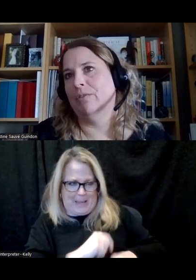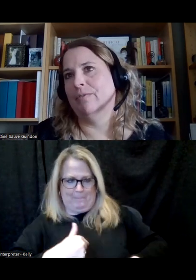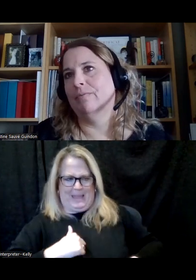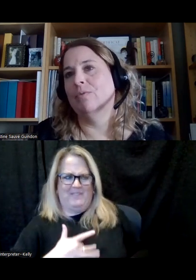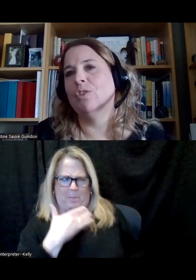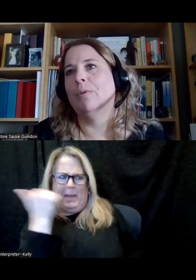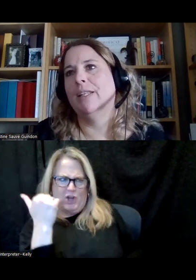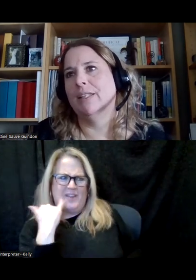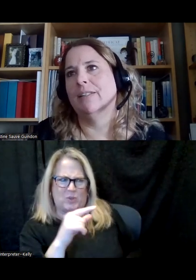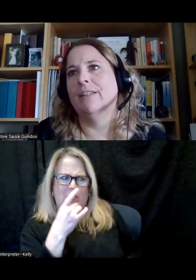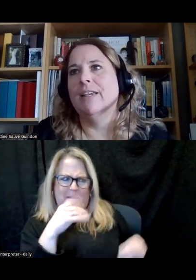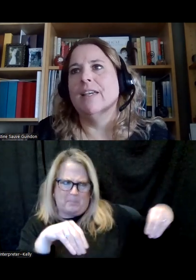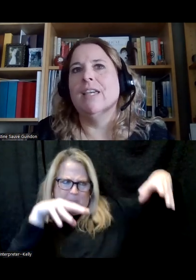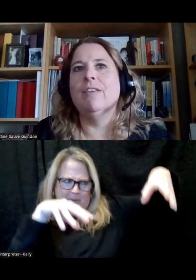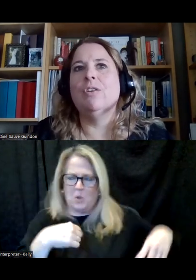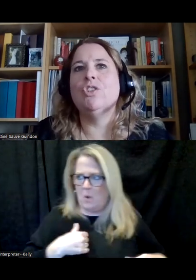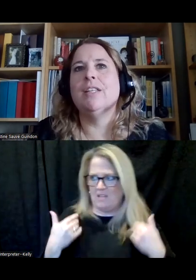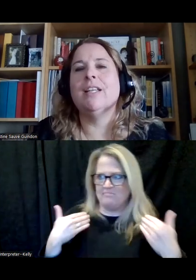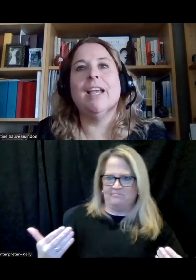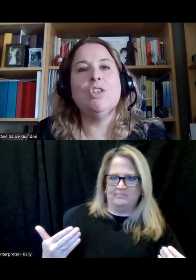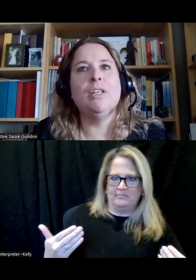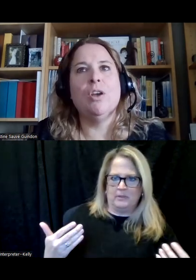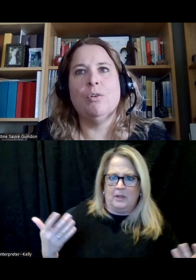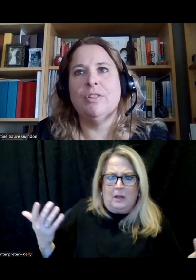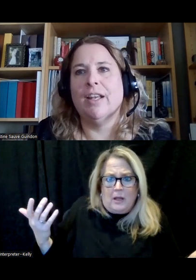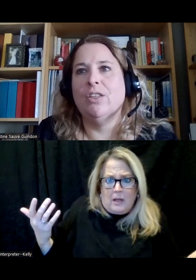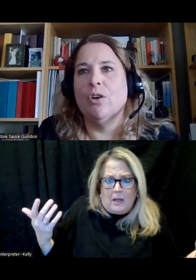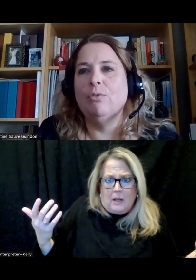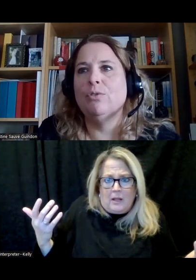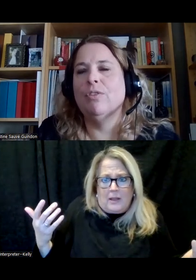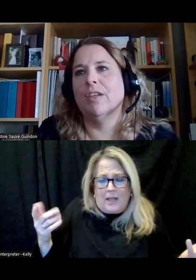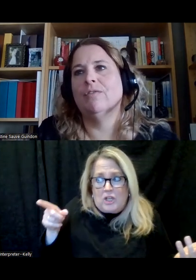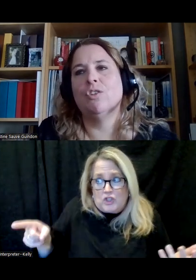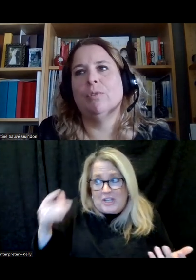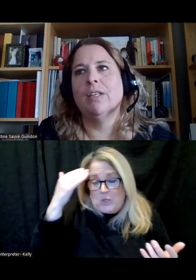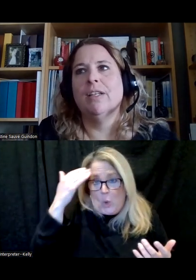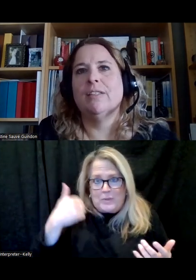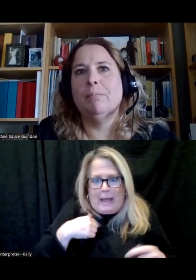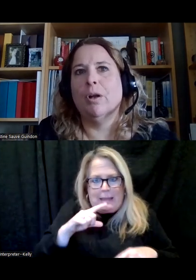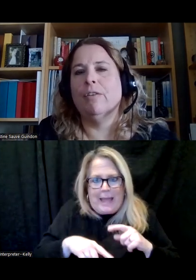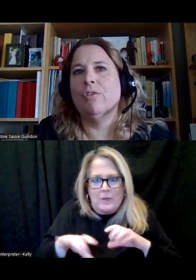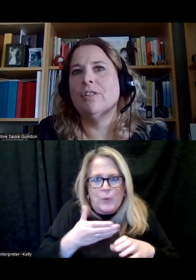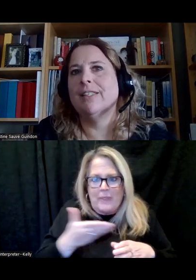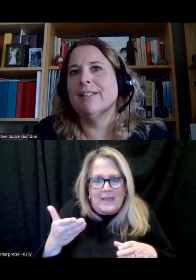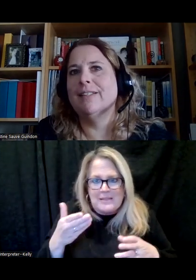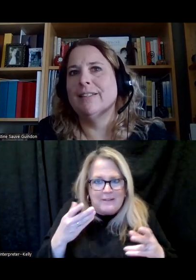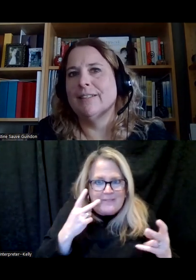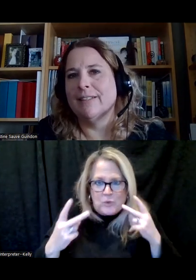better. So I did. Even though she intellectually knows that I don't do things visually, some part of